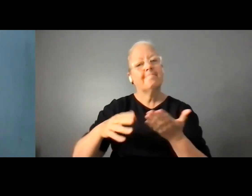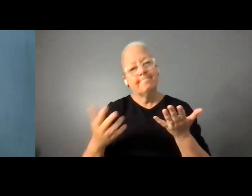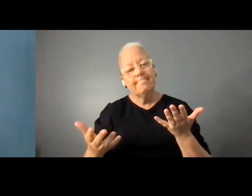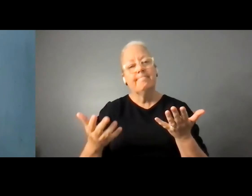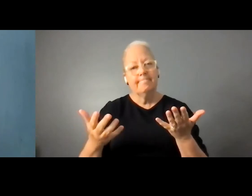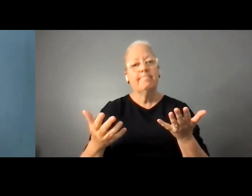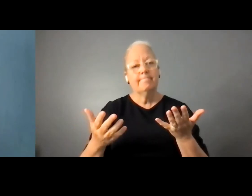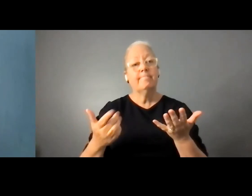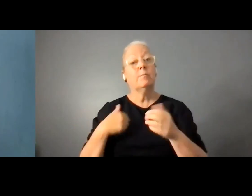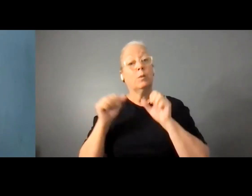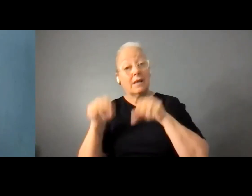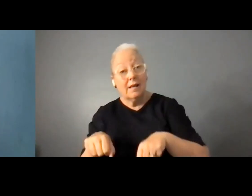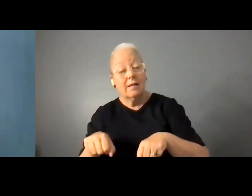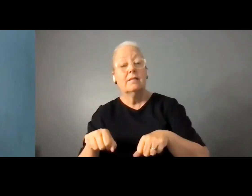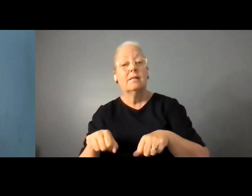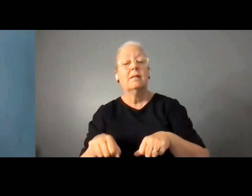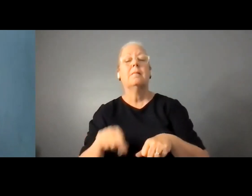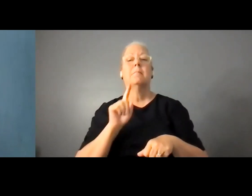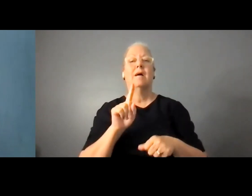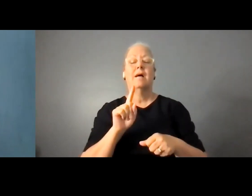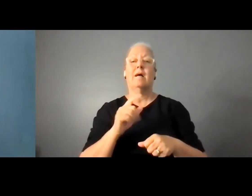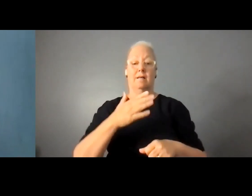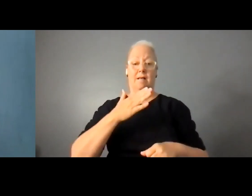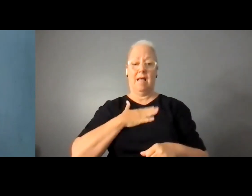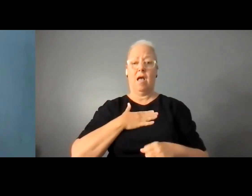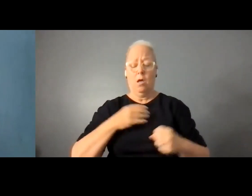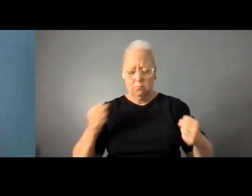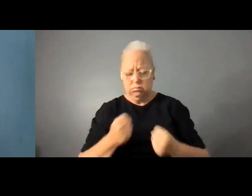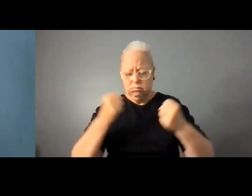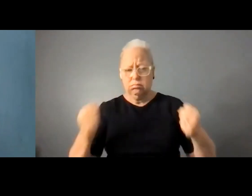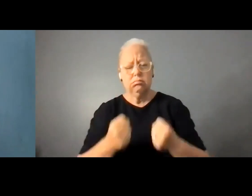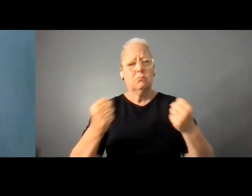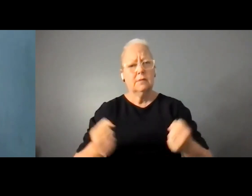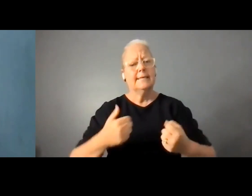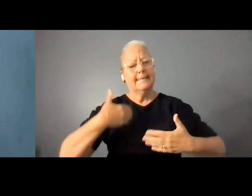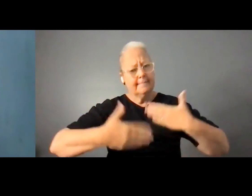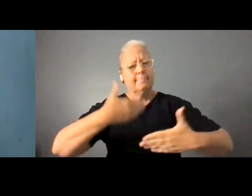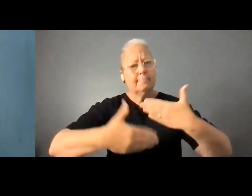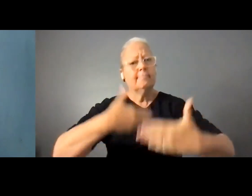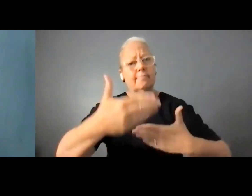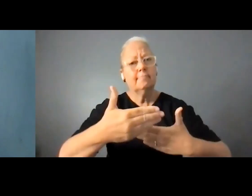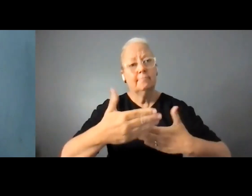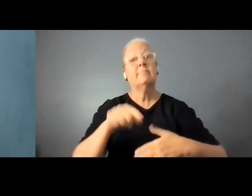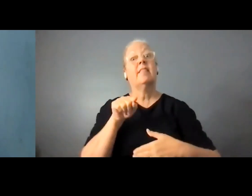do this thanks to our actions. This is a way that I believe is